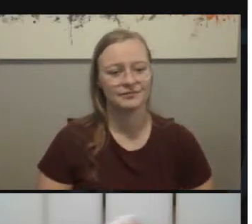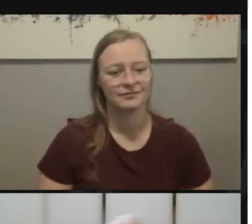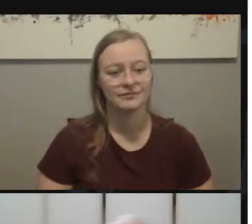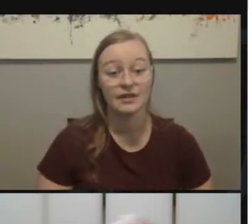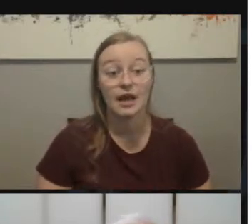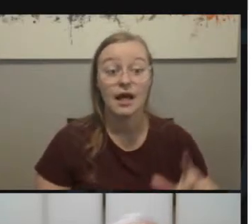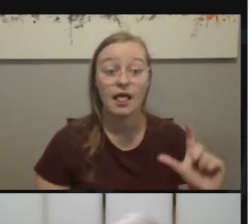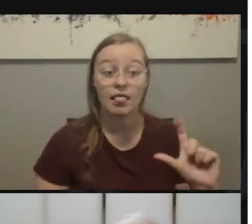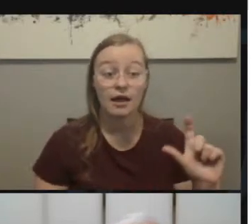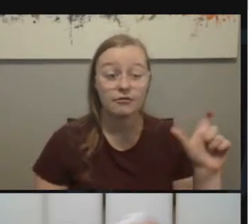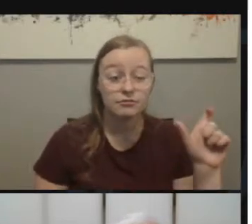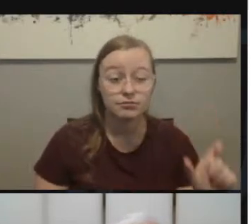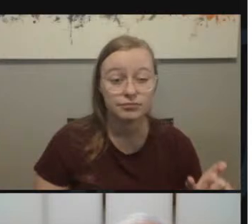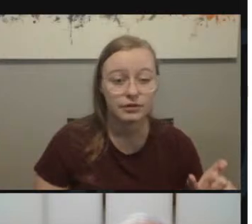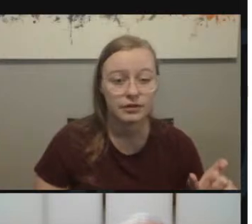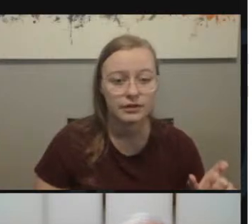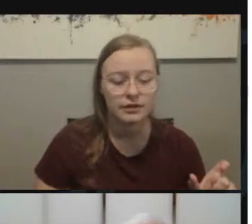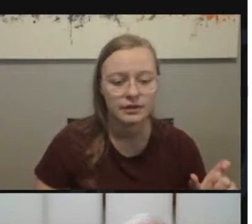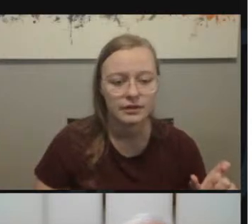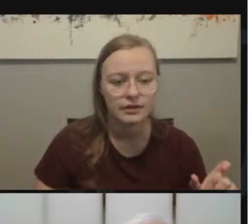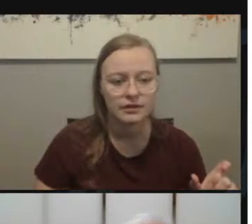Left for,